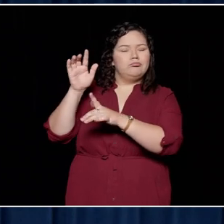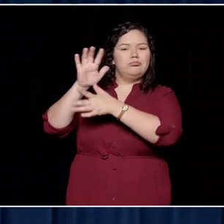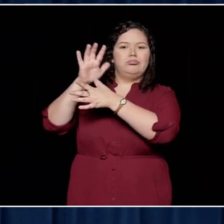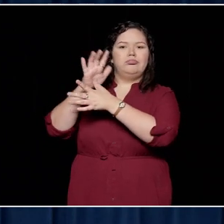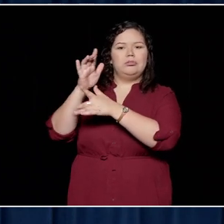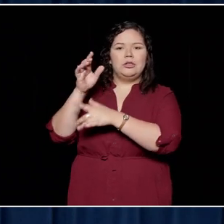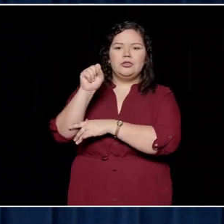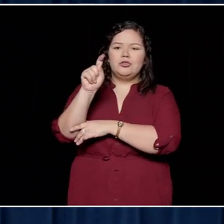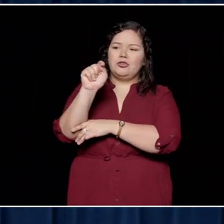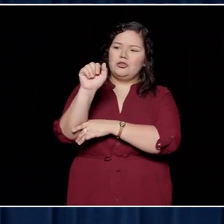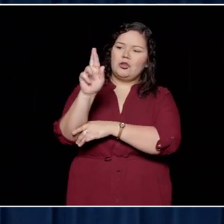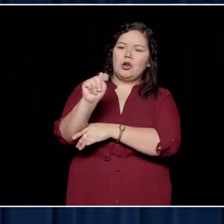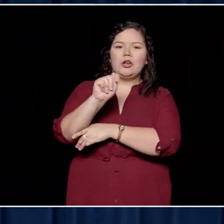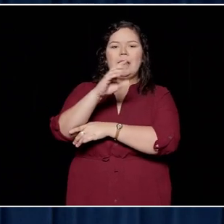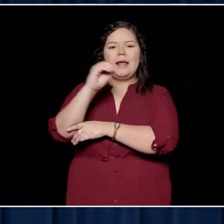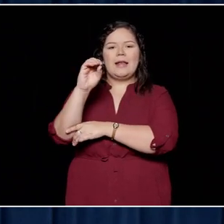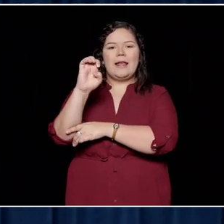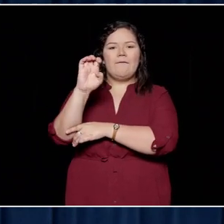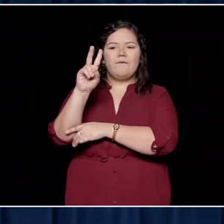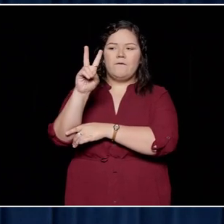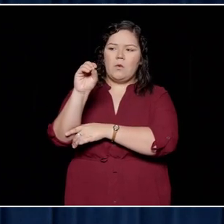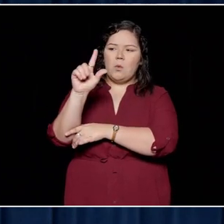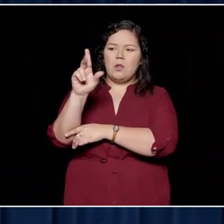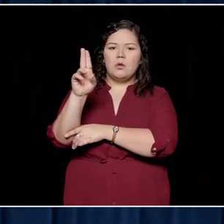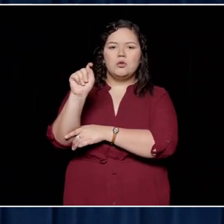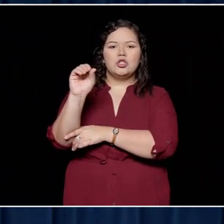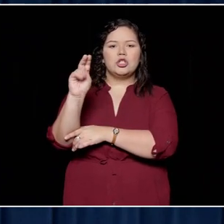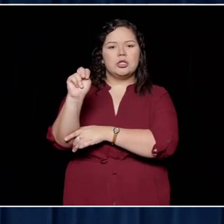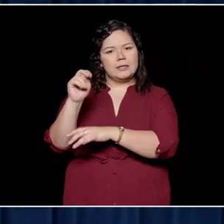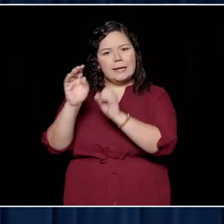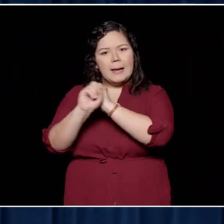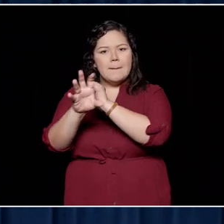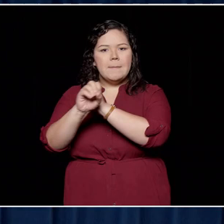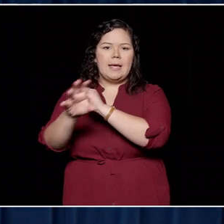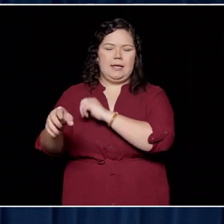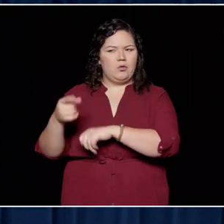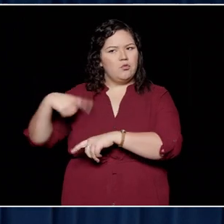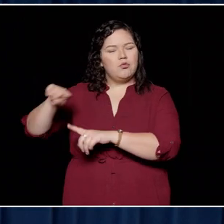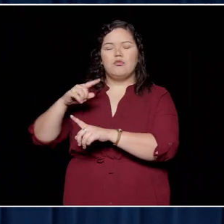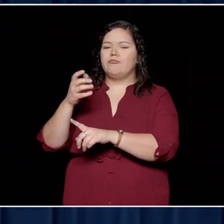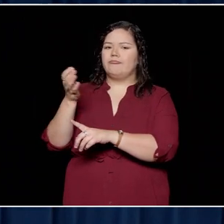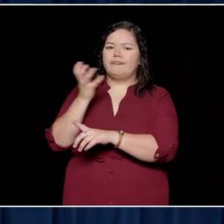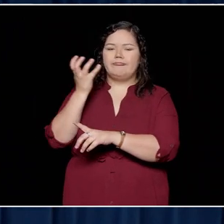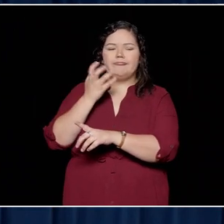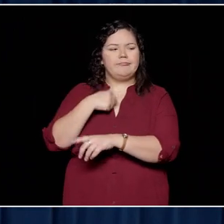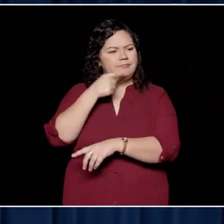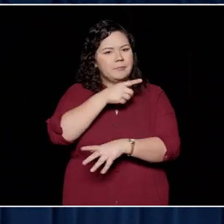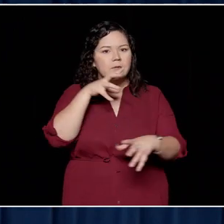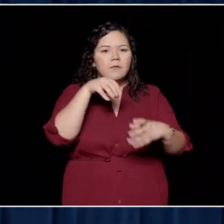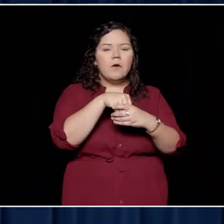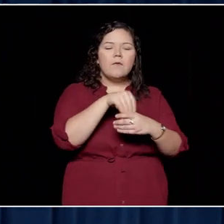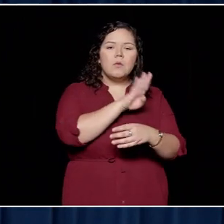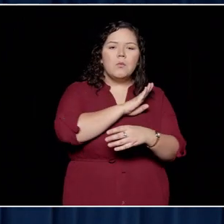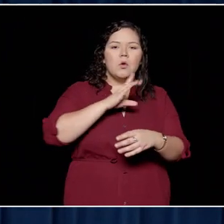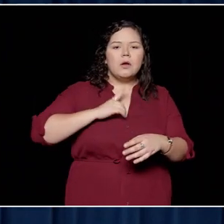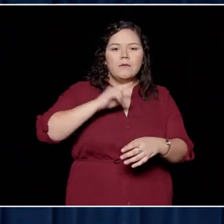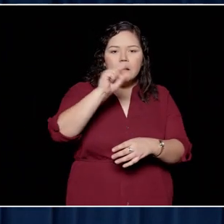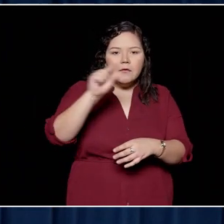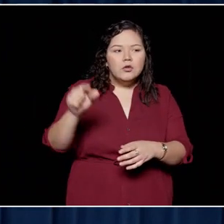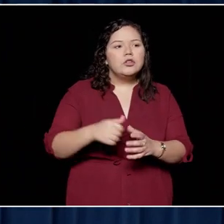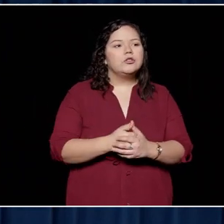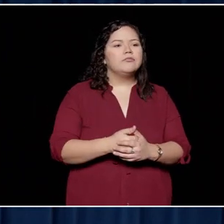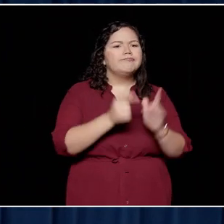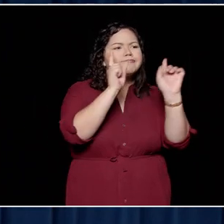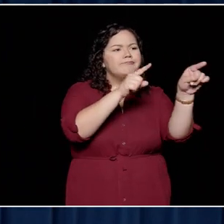an Evolution campaign. The Chancellor serves on the UBC Board of Governors, attends